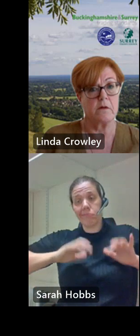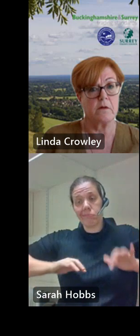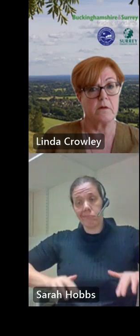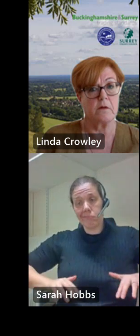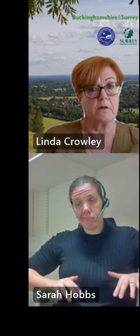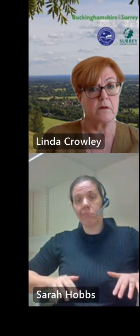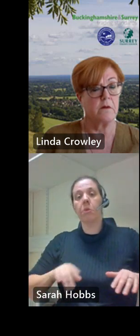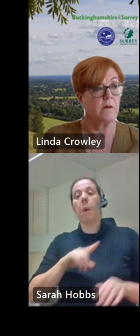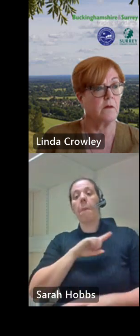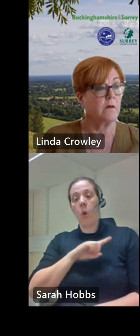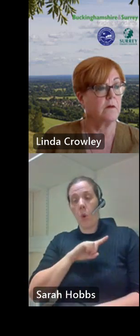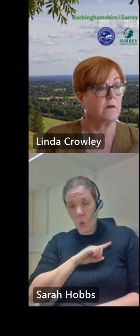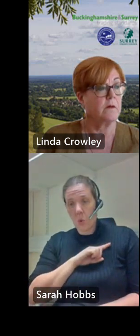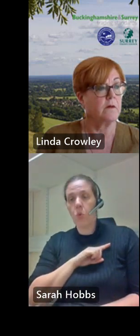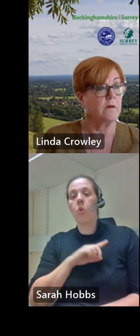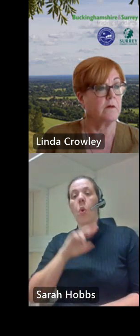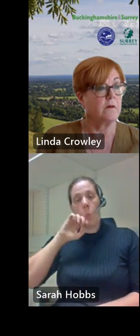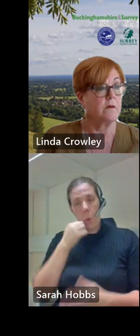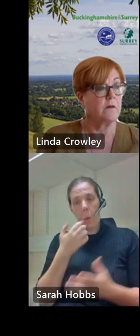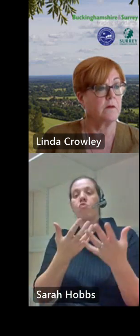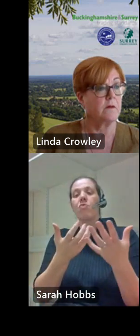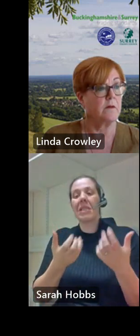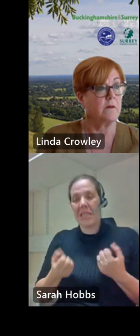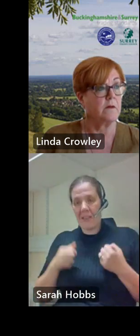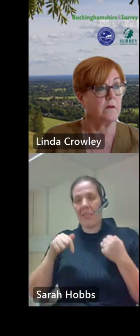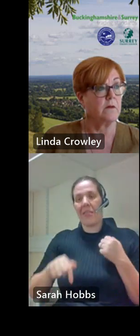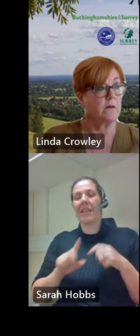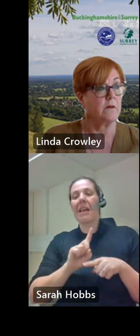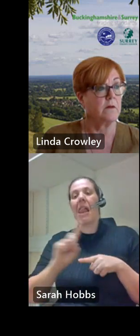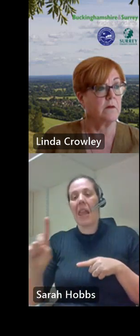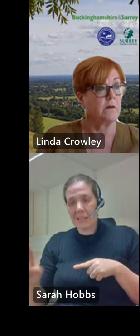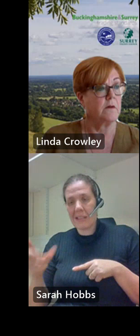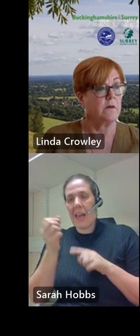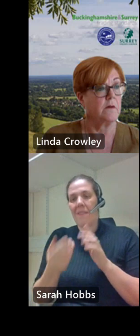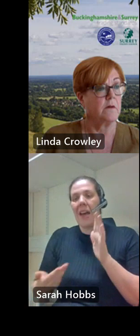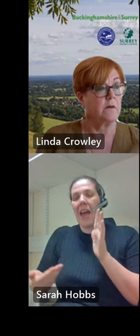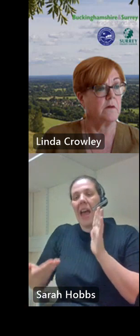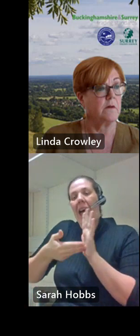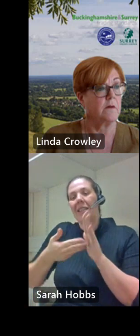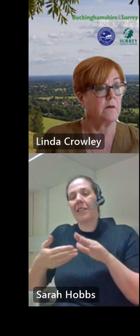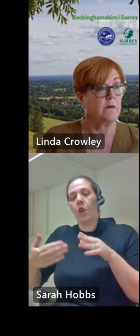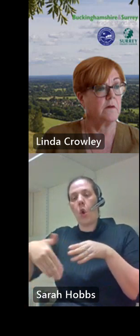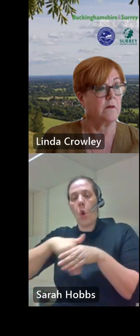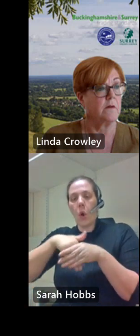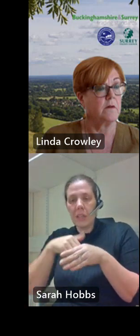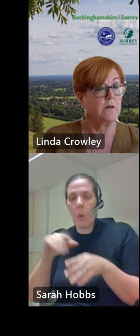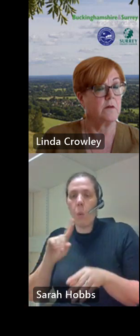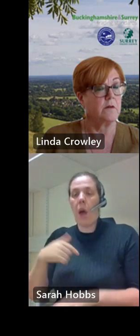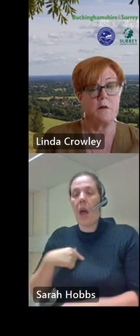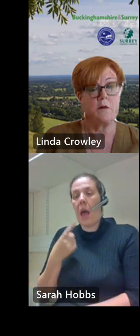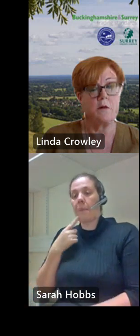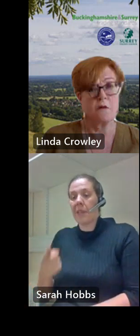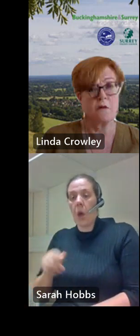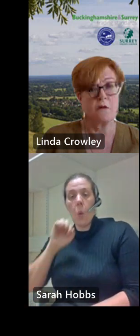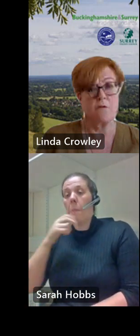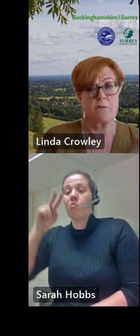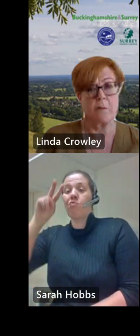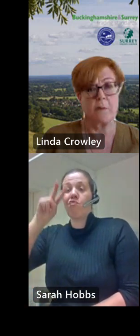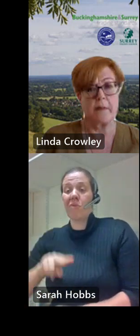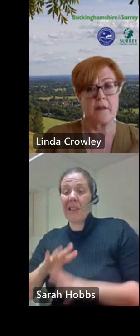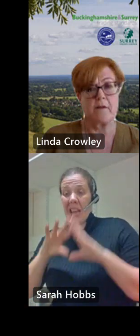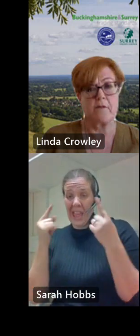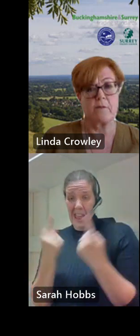you are going to be receiving this at some stage in the future, and it adds context to what I'm saying. So I'm not going to be reading everything out to you.